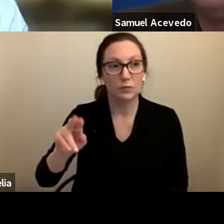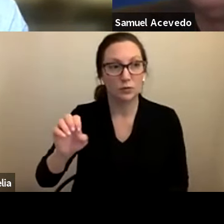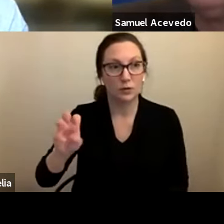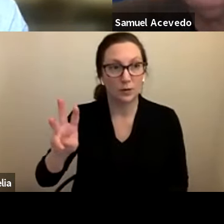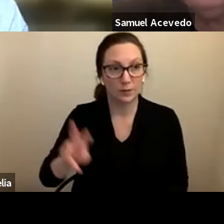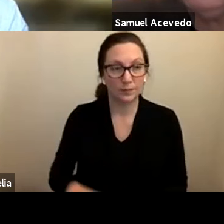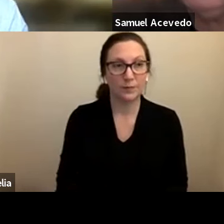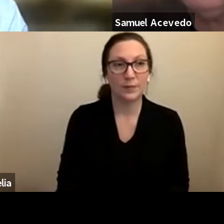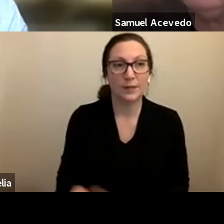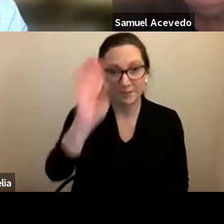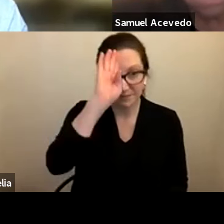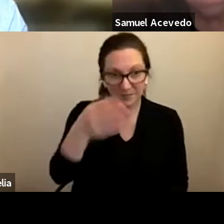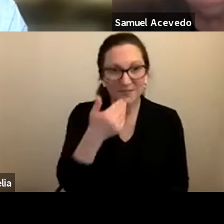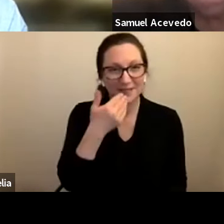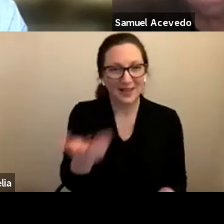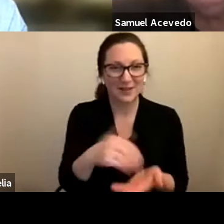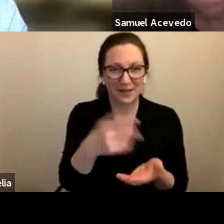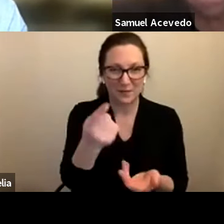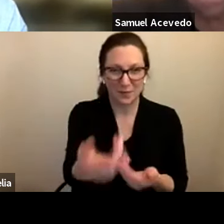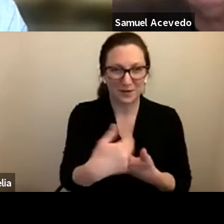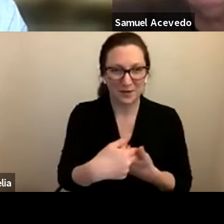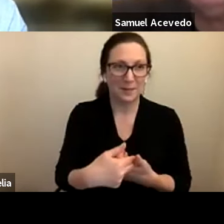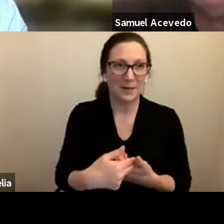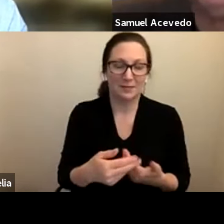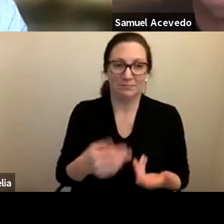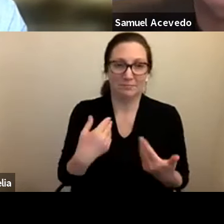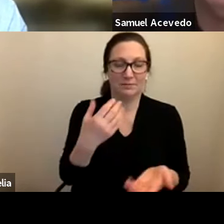Hi, thank you again for coming. This has been very informative.